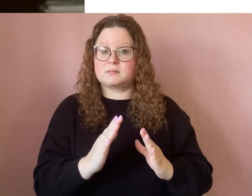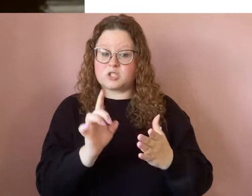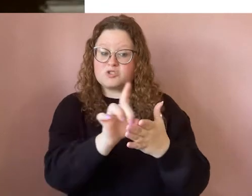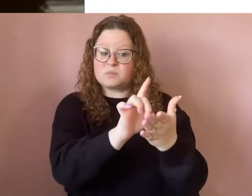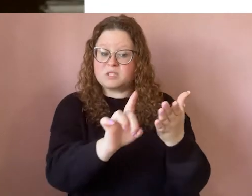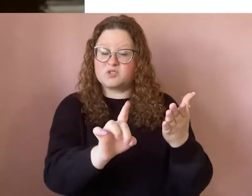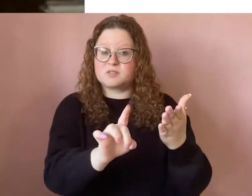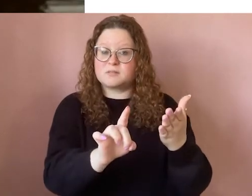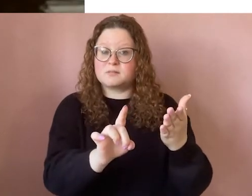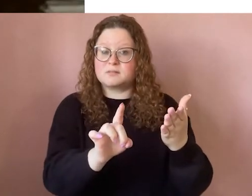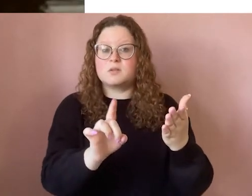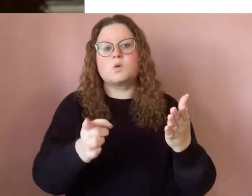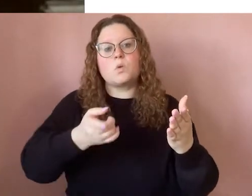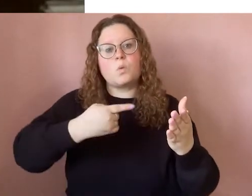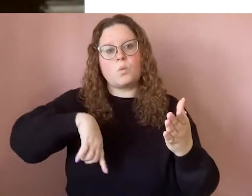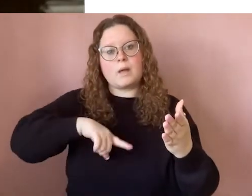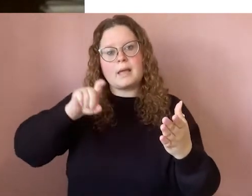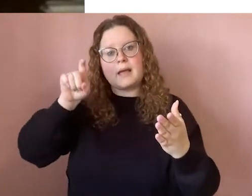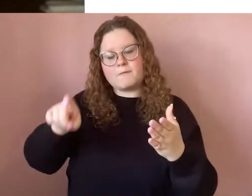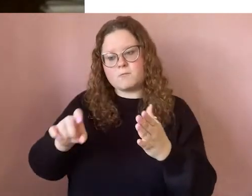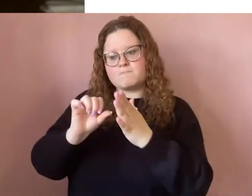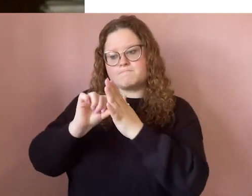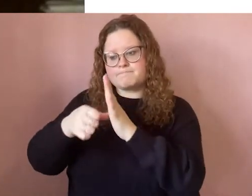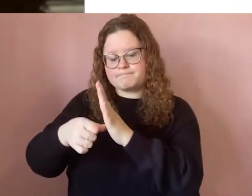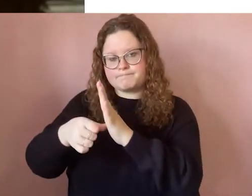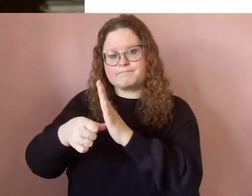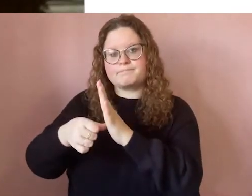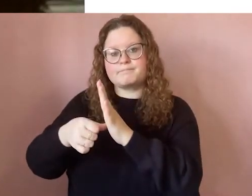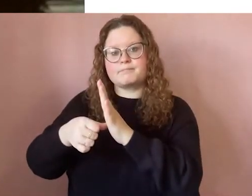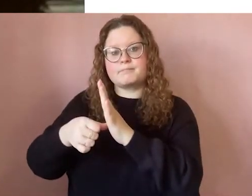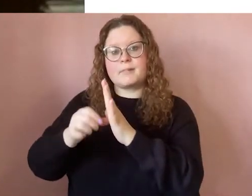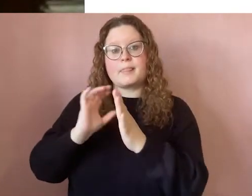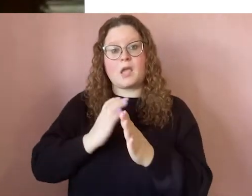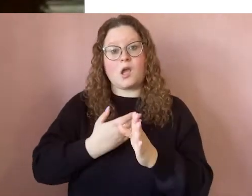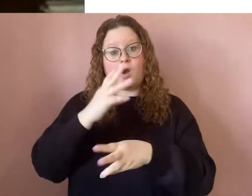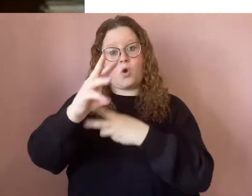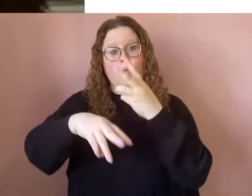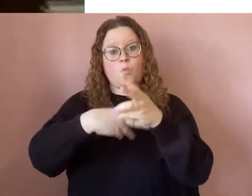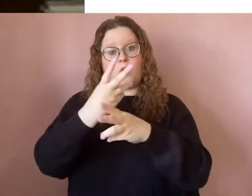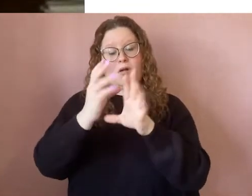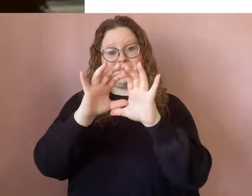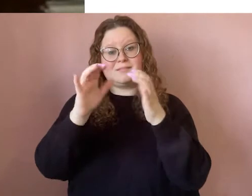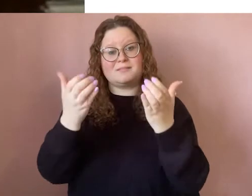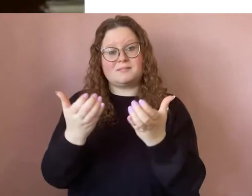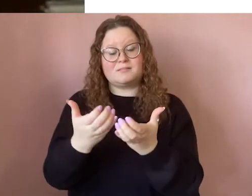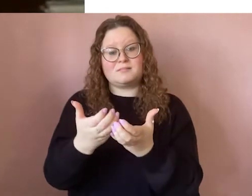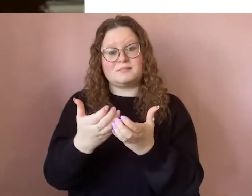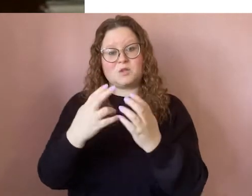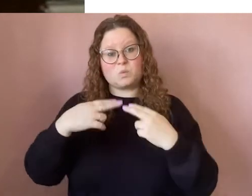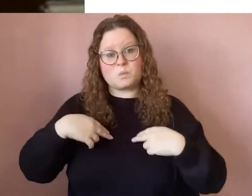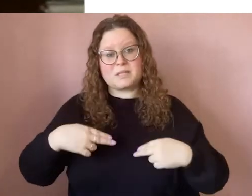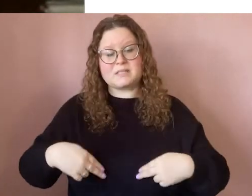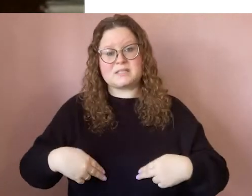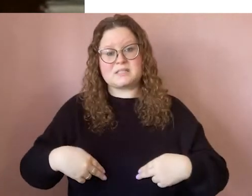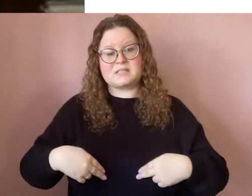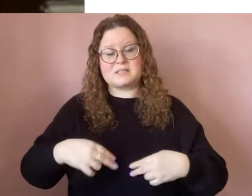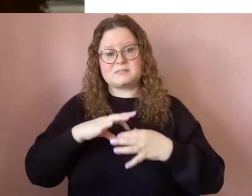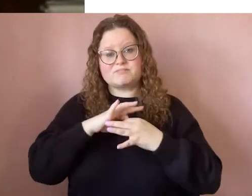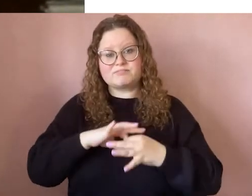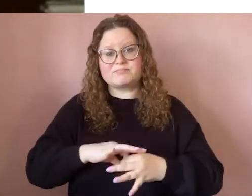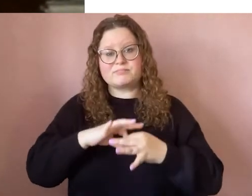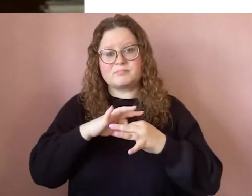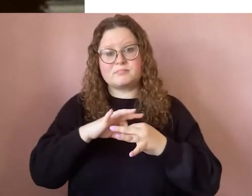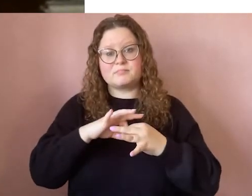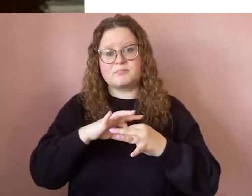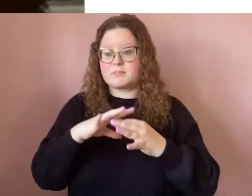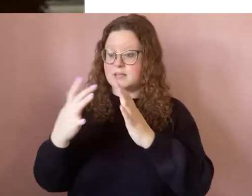down to ensure that the humanity of this world is reaffirmed, to ensure that technology